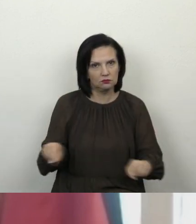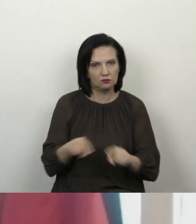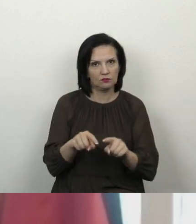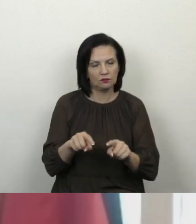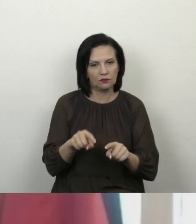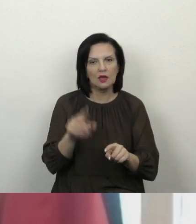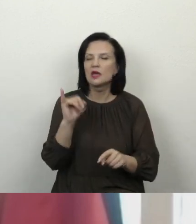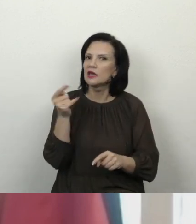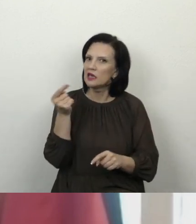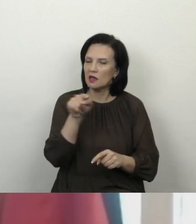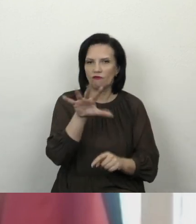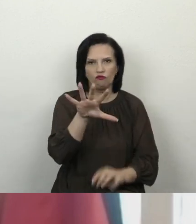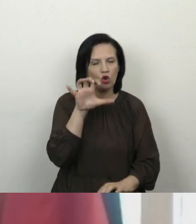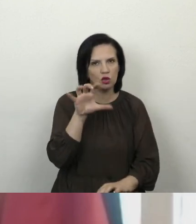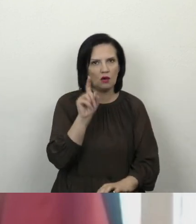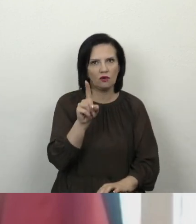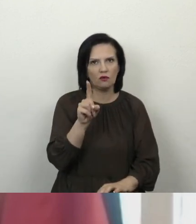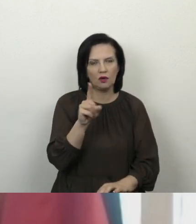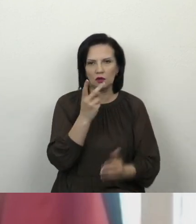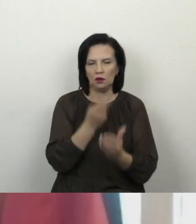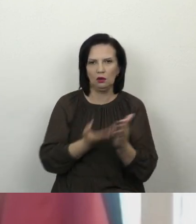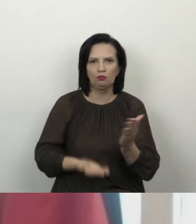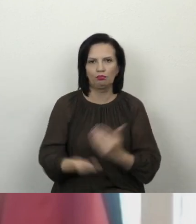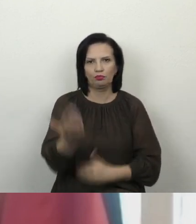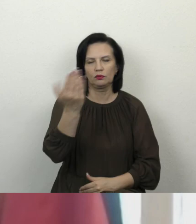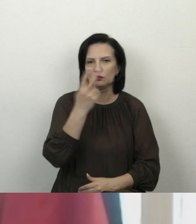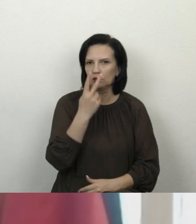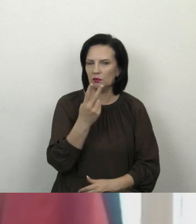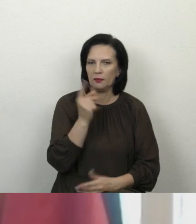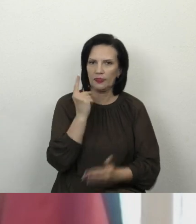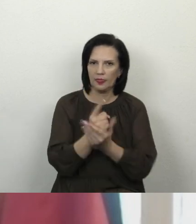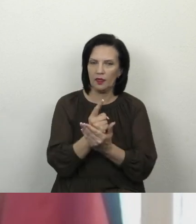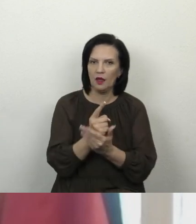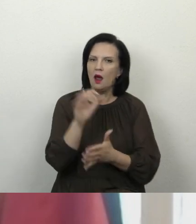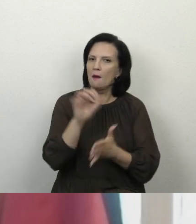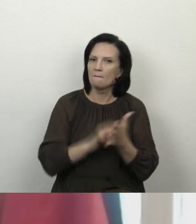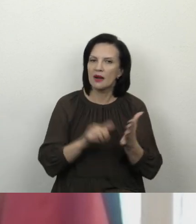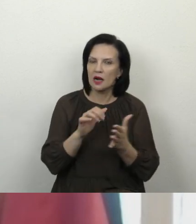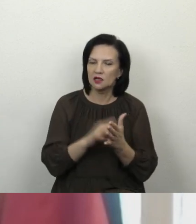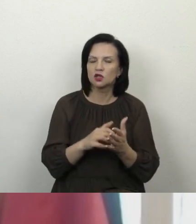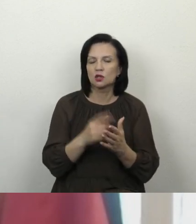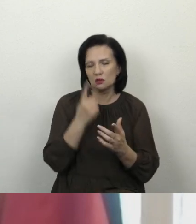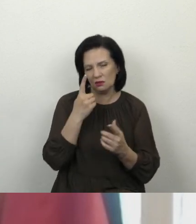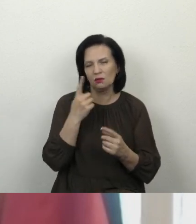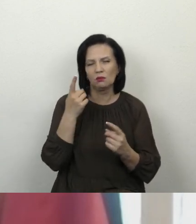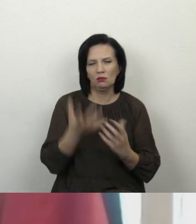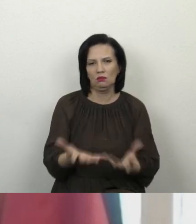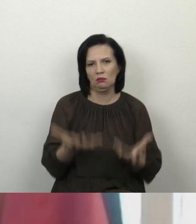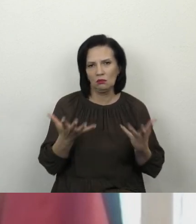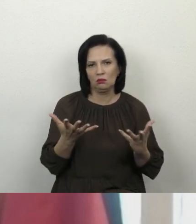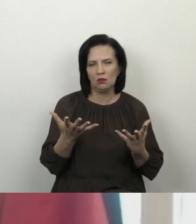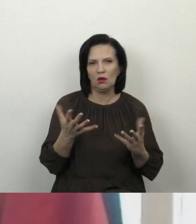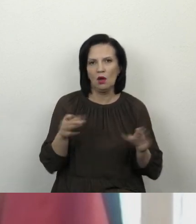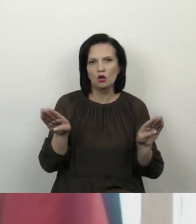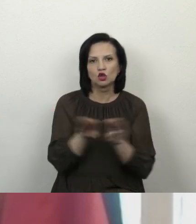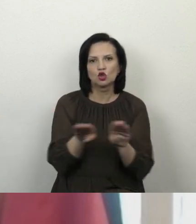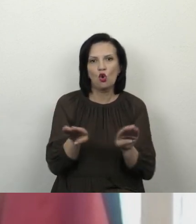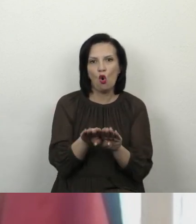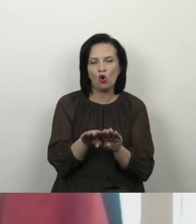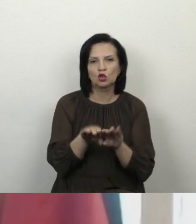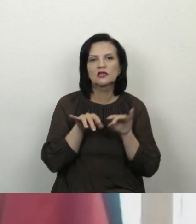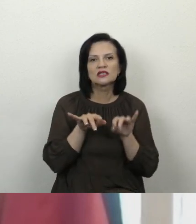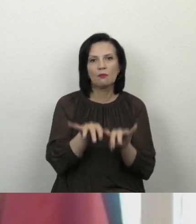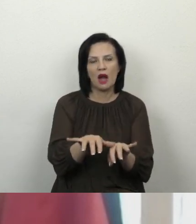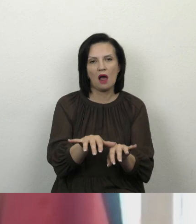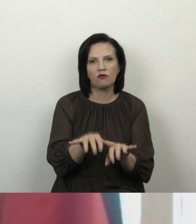it. And the reason is obvious. In a similar case, the German Federal Constitutional Court